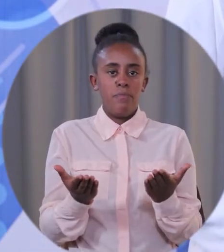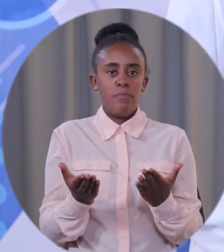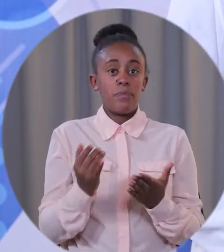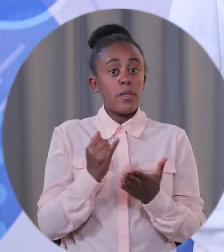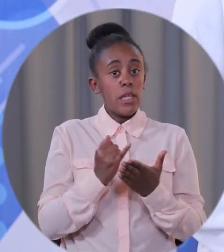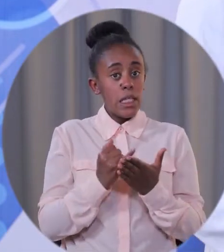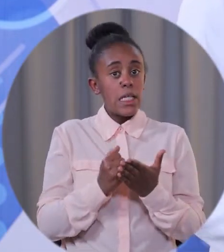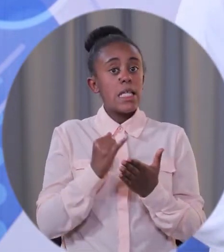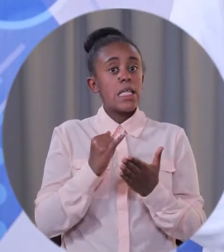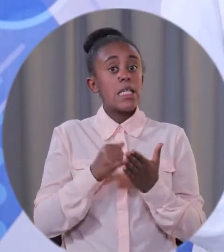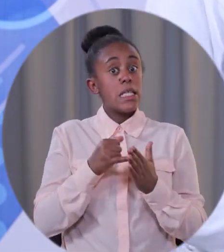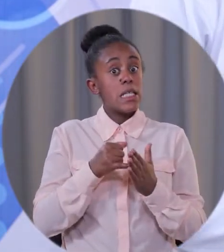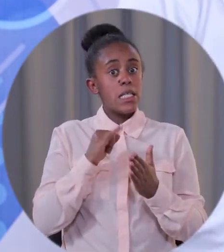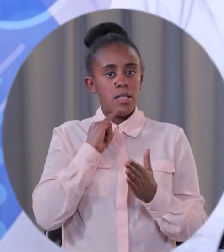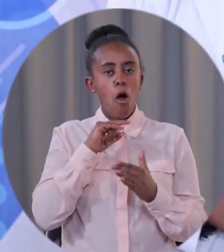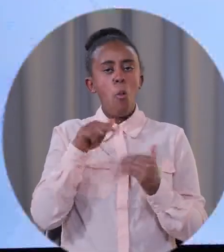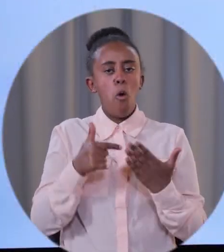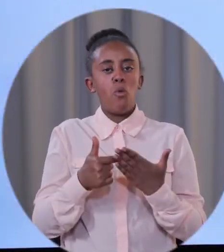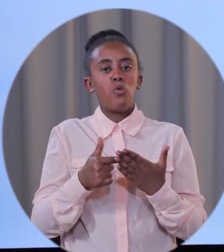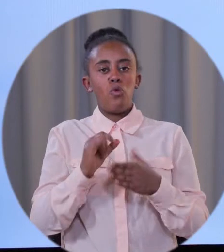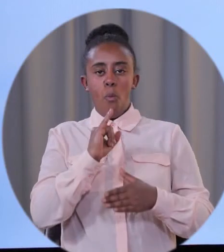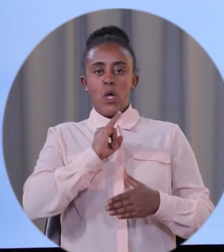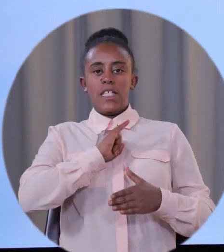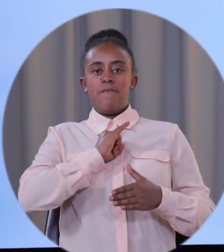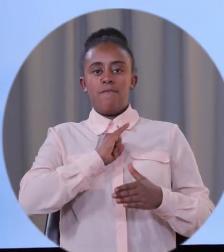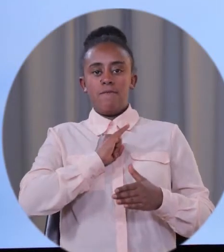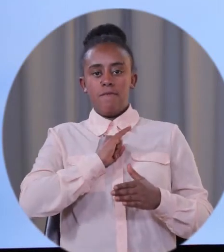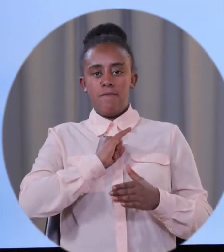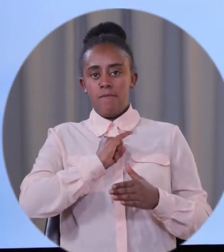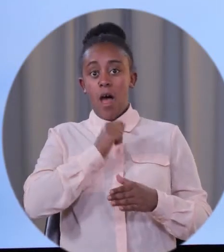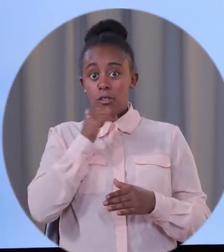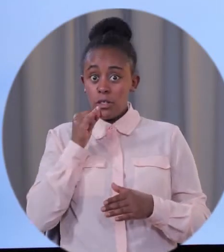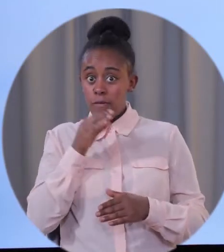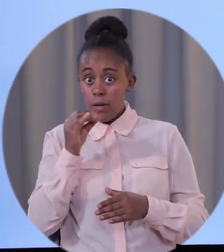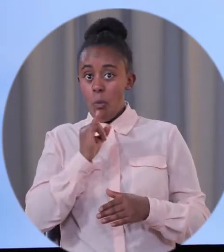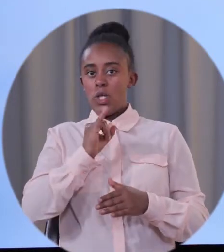It's about possessive adjective and possessive pronoun.